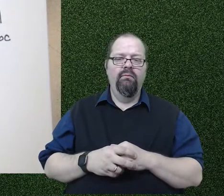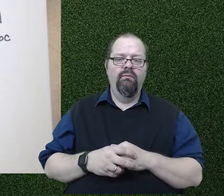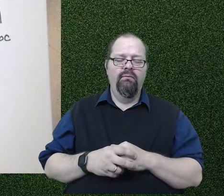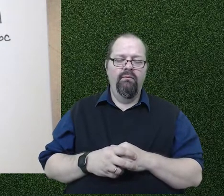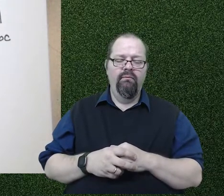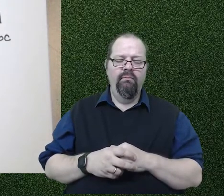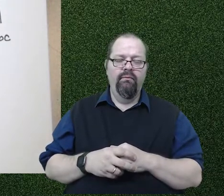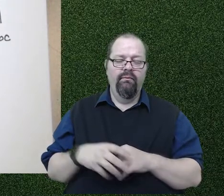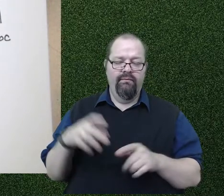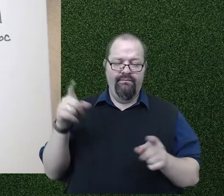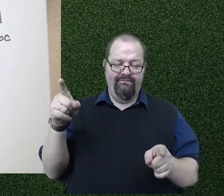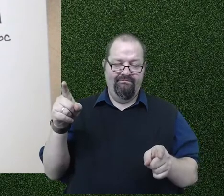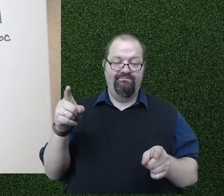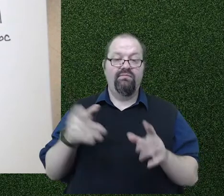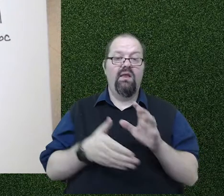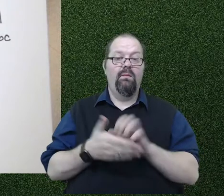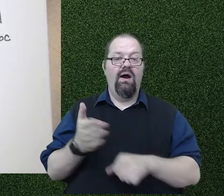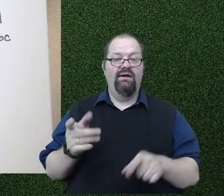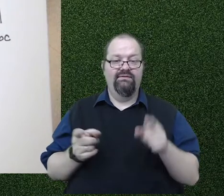times this.